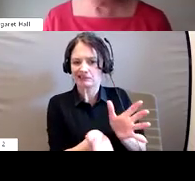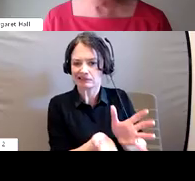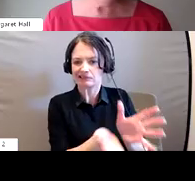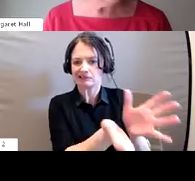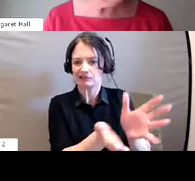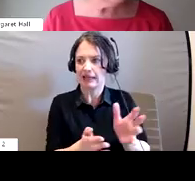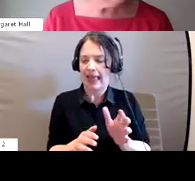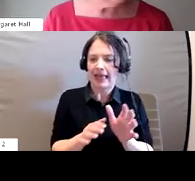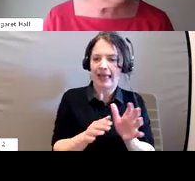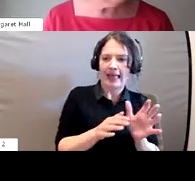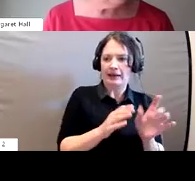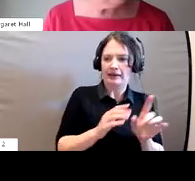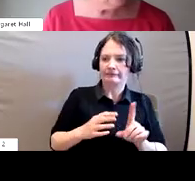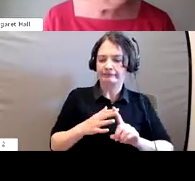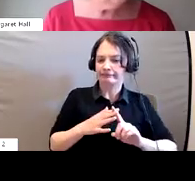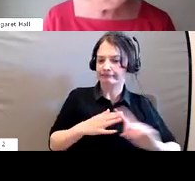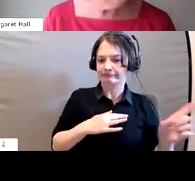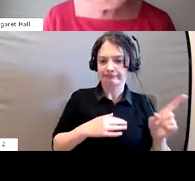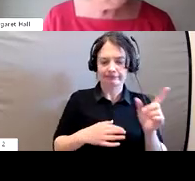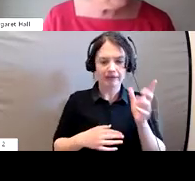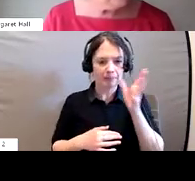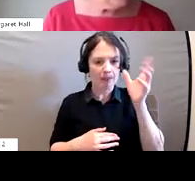own home might be exactly what they're going for.